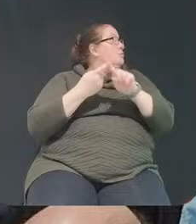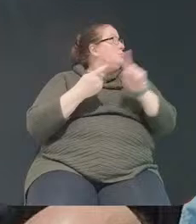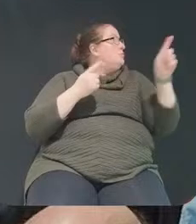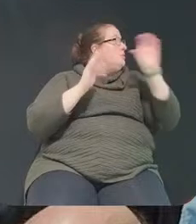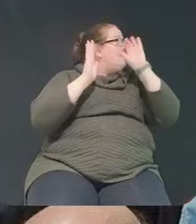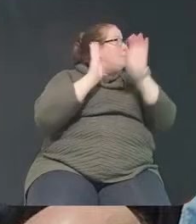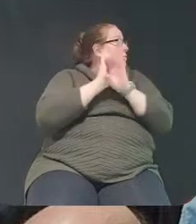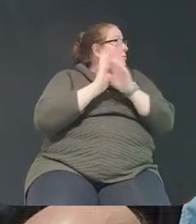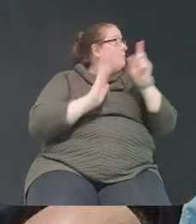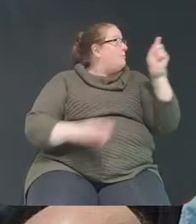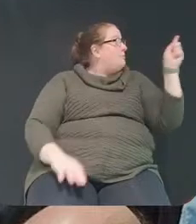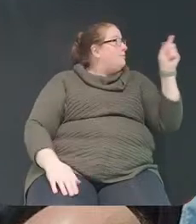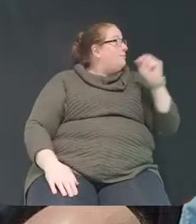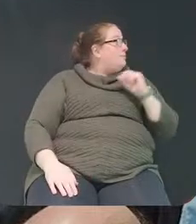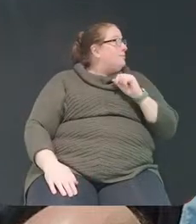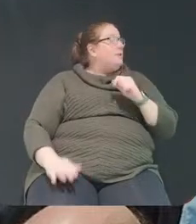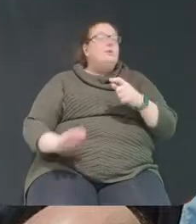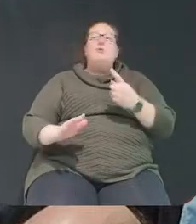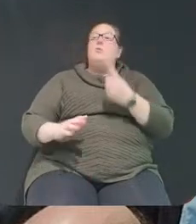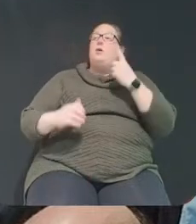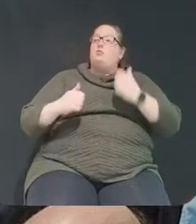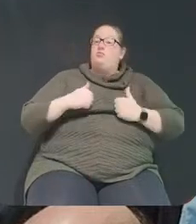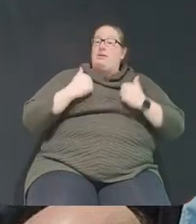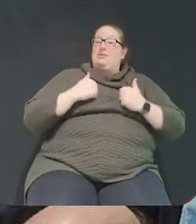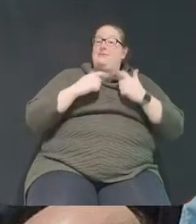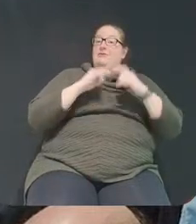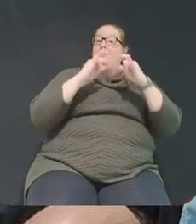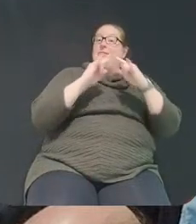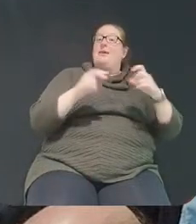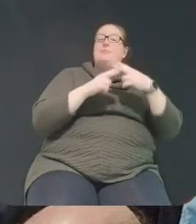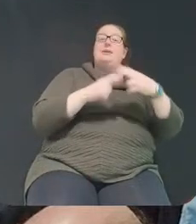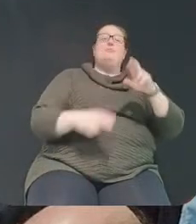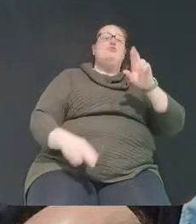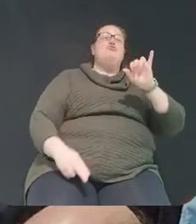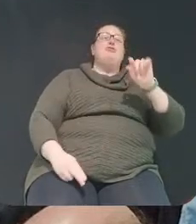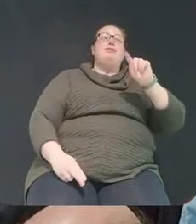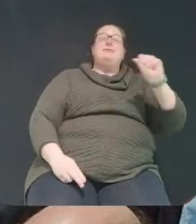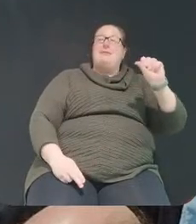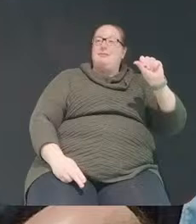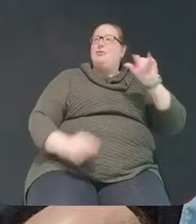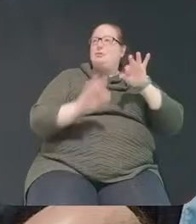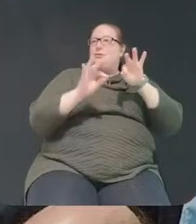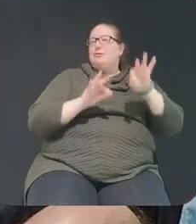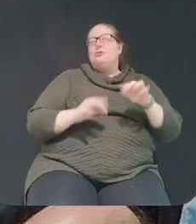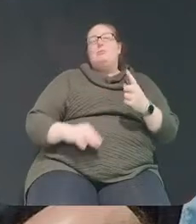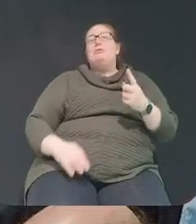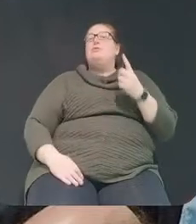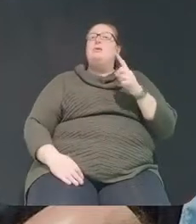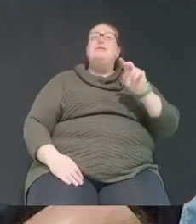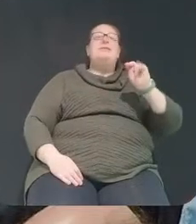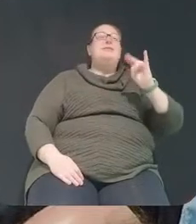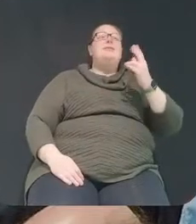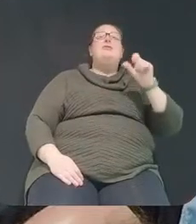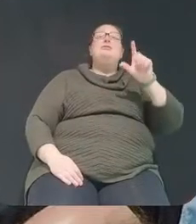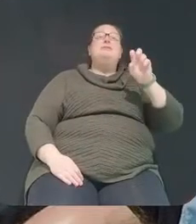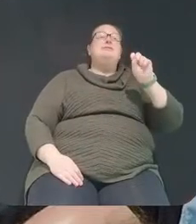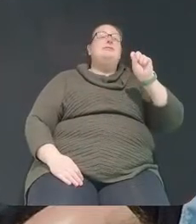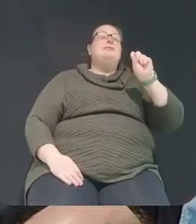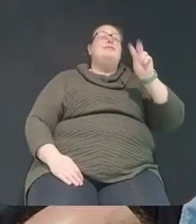here. It features a resident of the camp named Rita, who was described as one of Nickelsville's donation